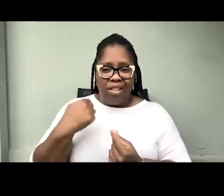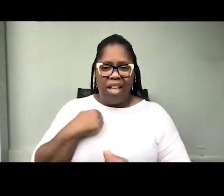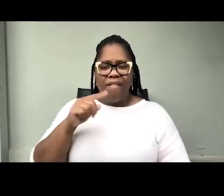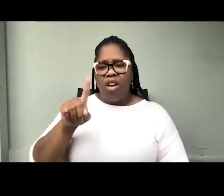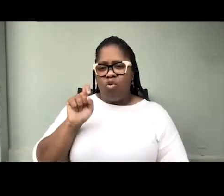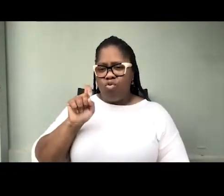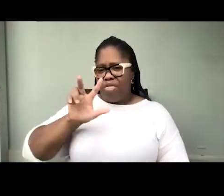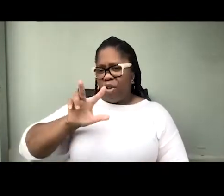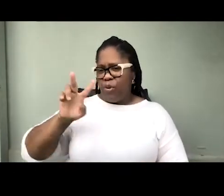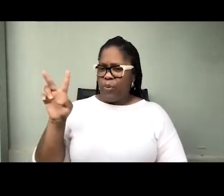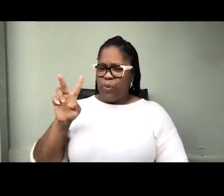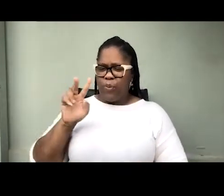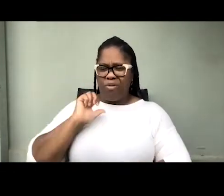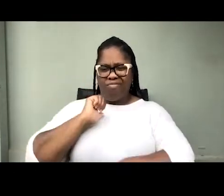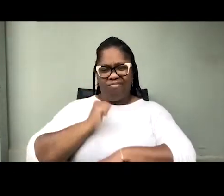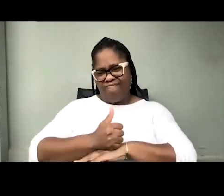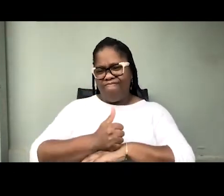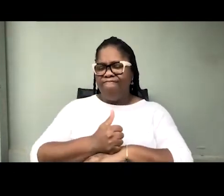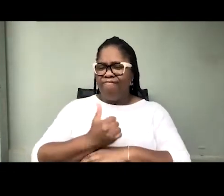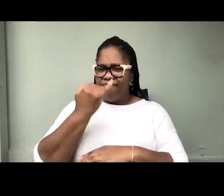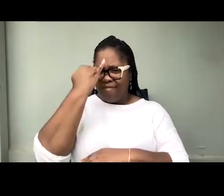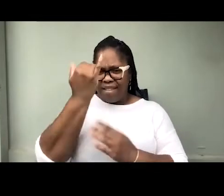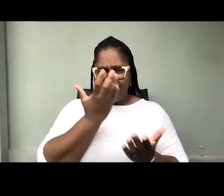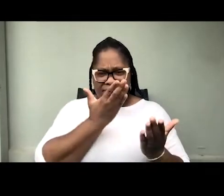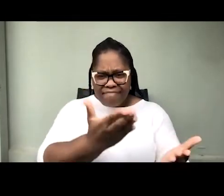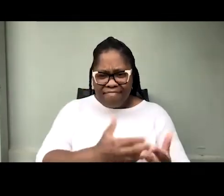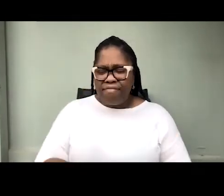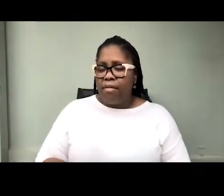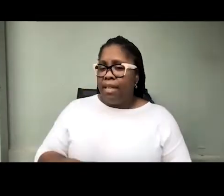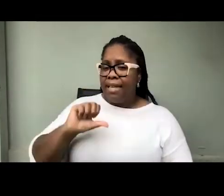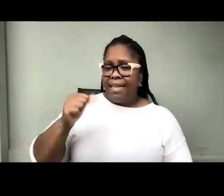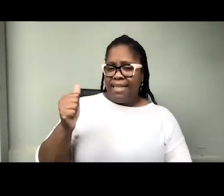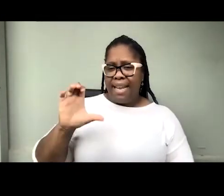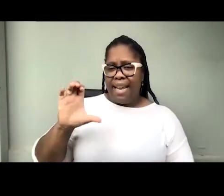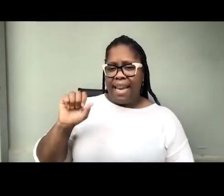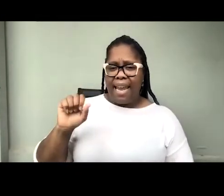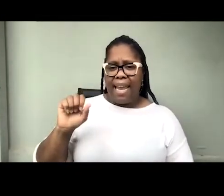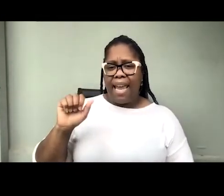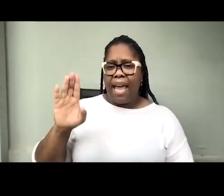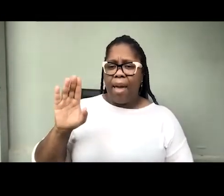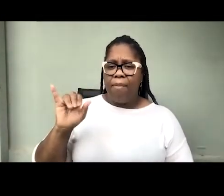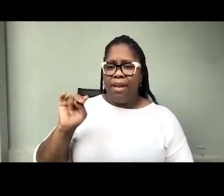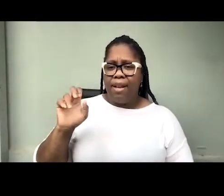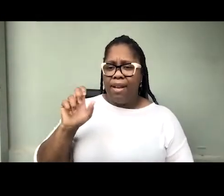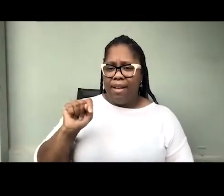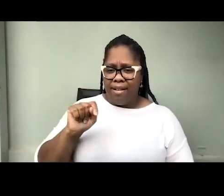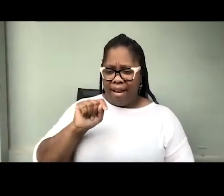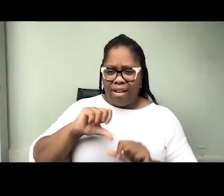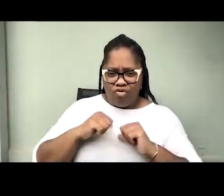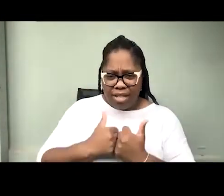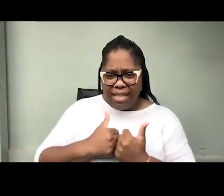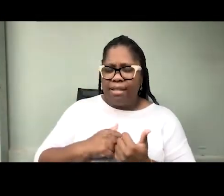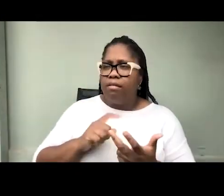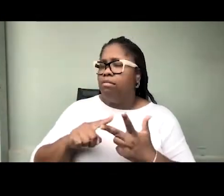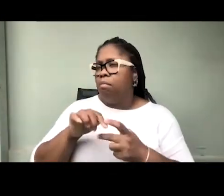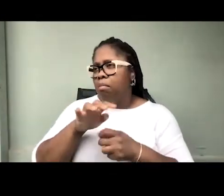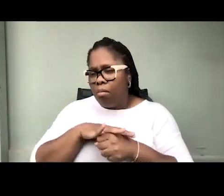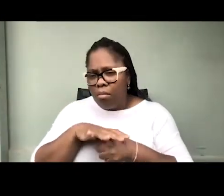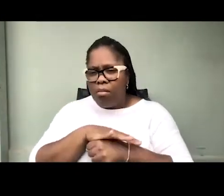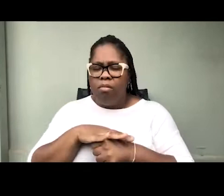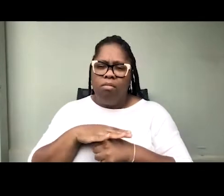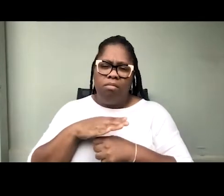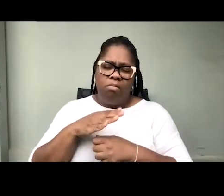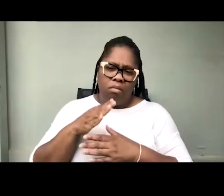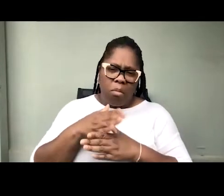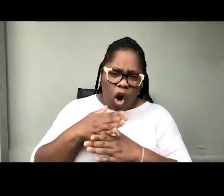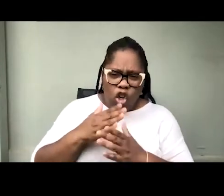132 initiatives. We have 10 cabinet agencies, and we have so many partners with locals, with private sector,